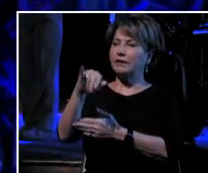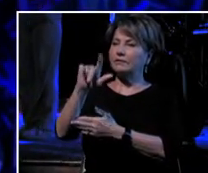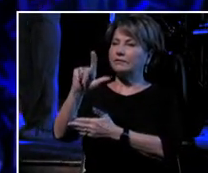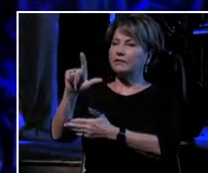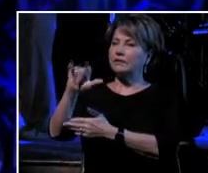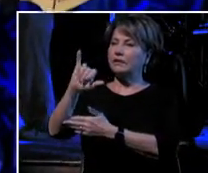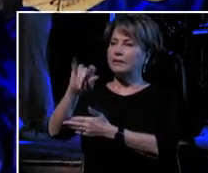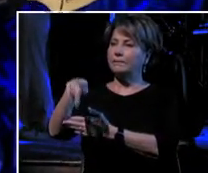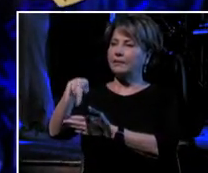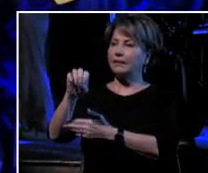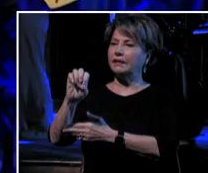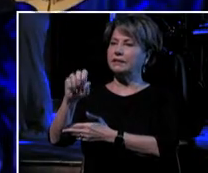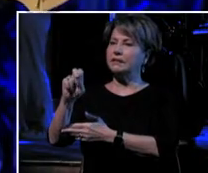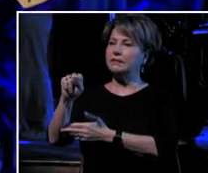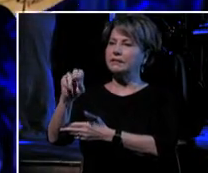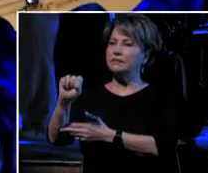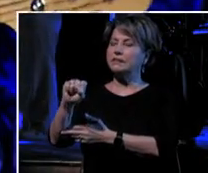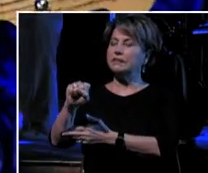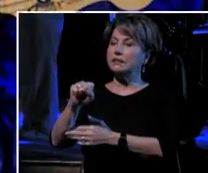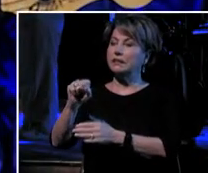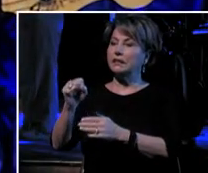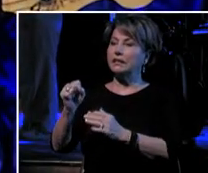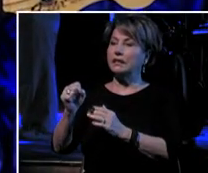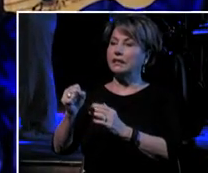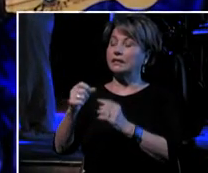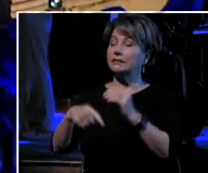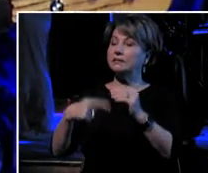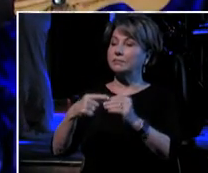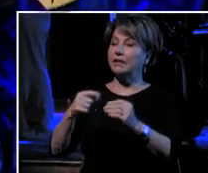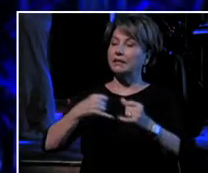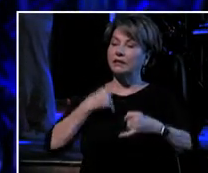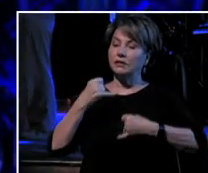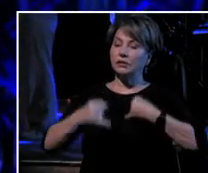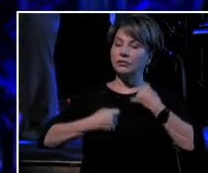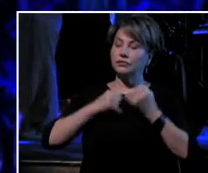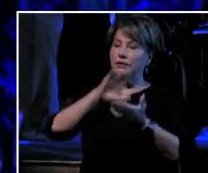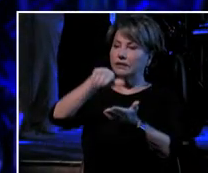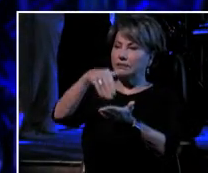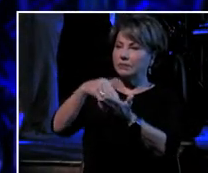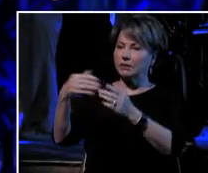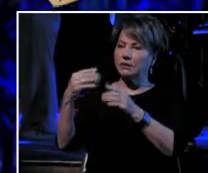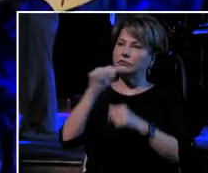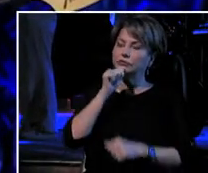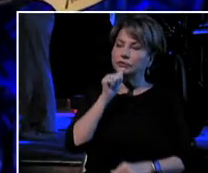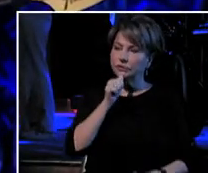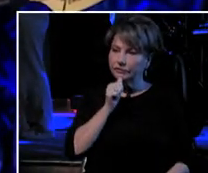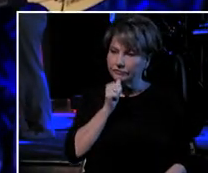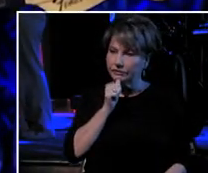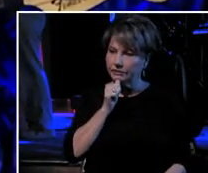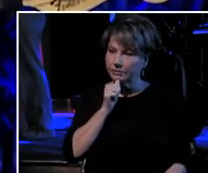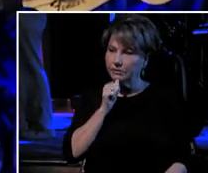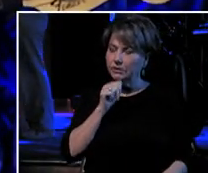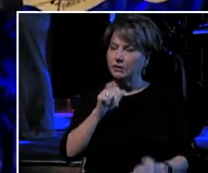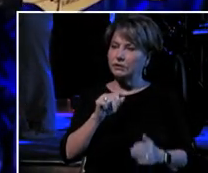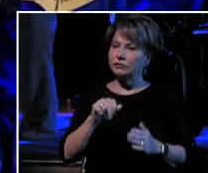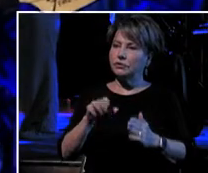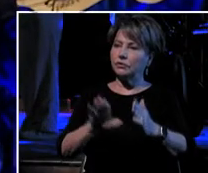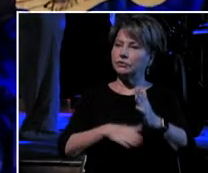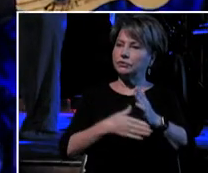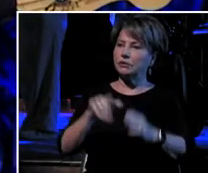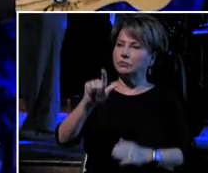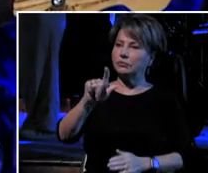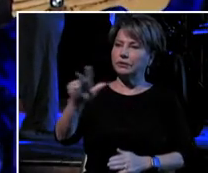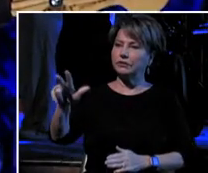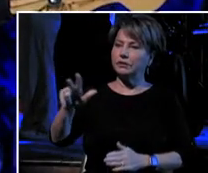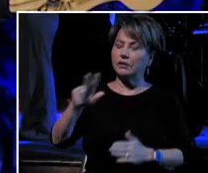of joy in the midst of suffering, and that led me to Psalm 23 as I was thinking about this weekend, and I'd like to read that for us